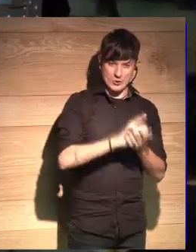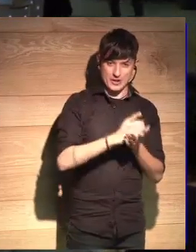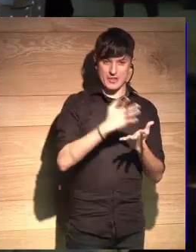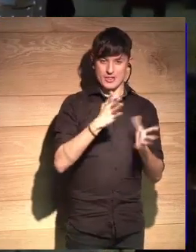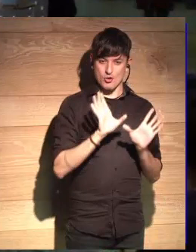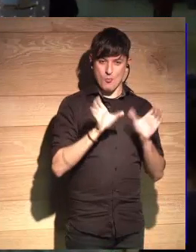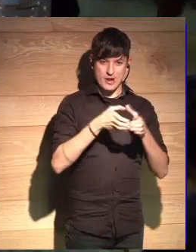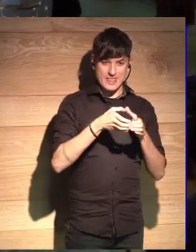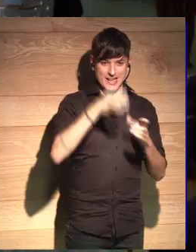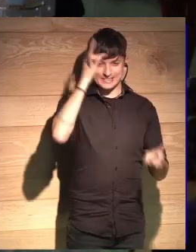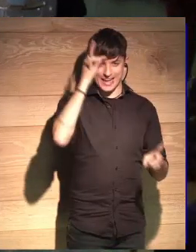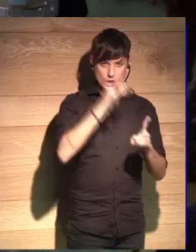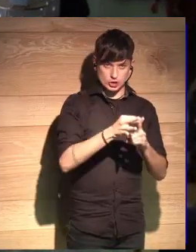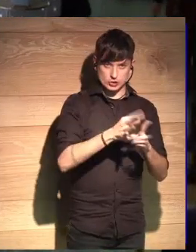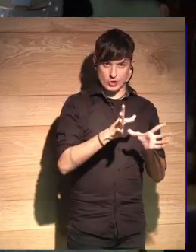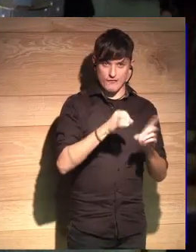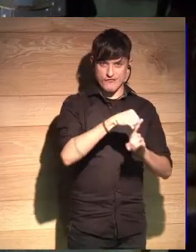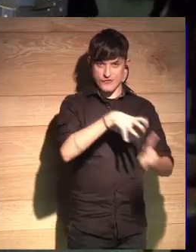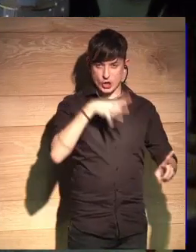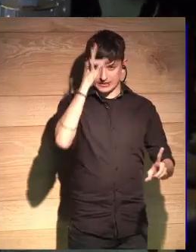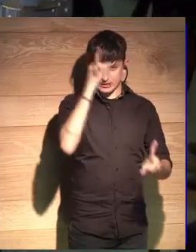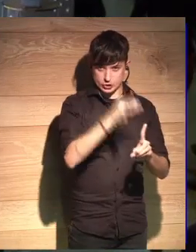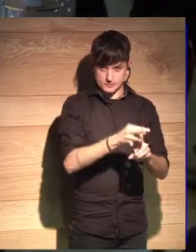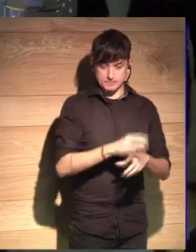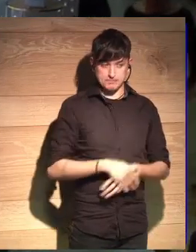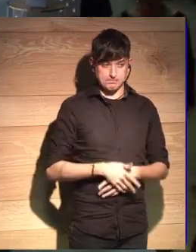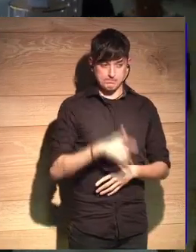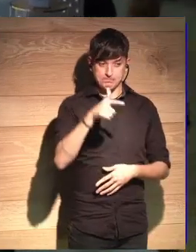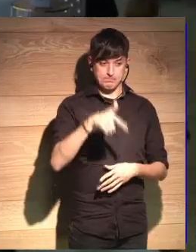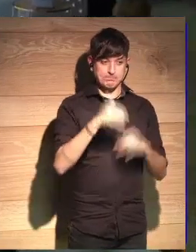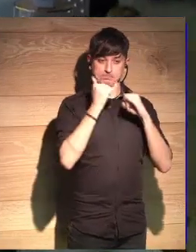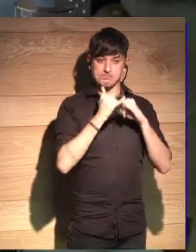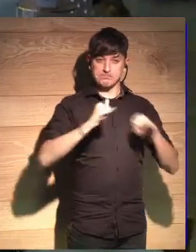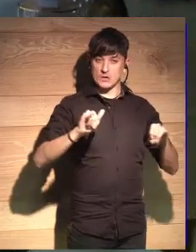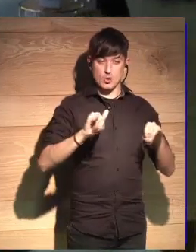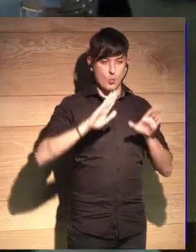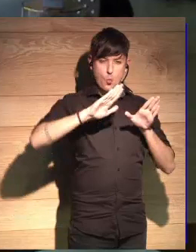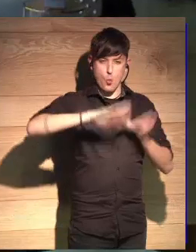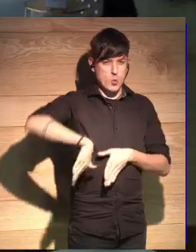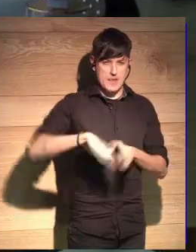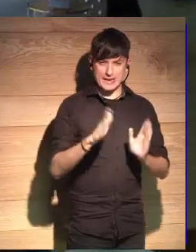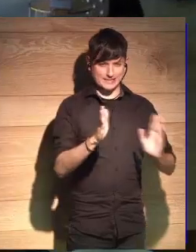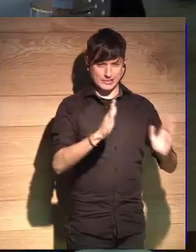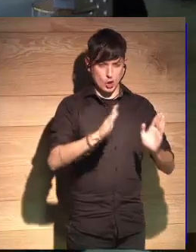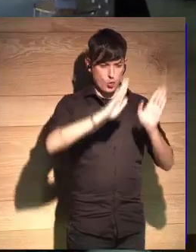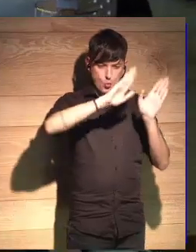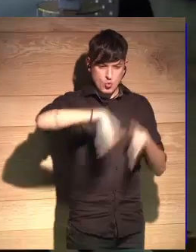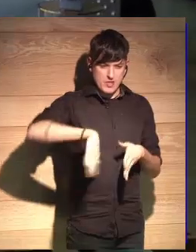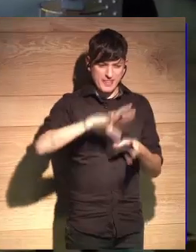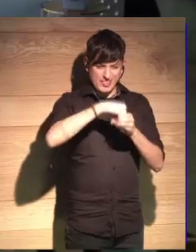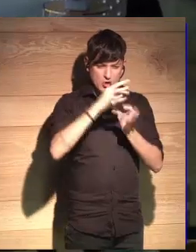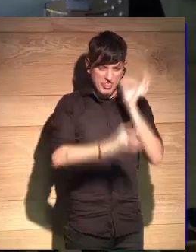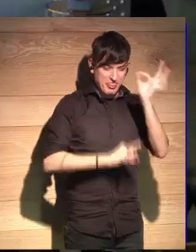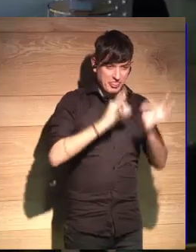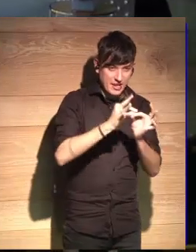high. So welcome back to this Telos community, to the Telos Forum. We are celebrating the